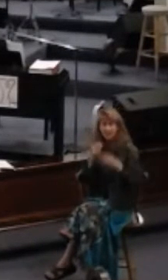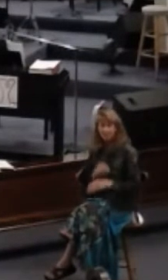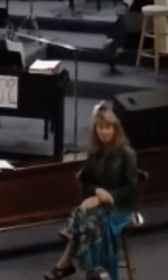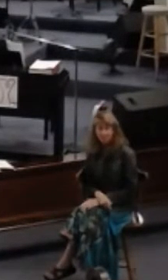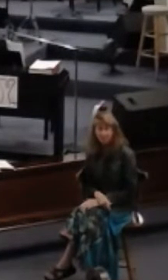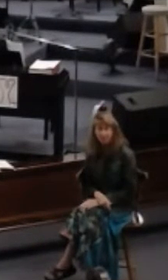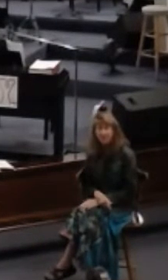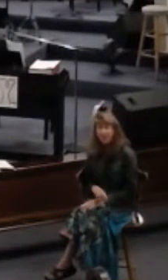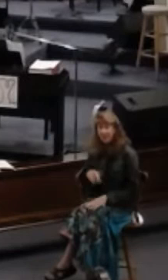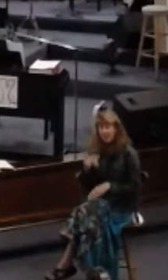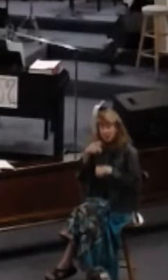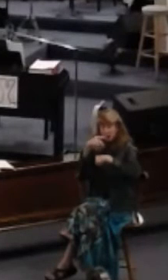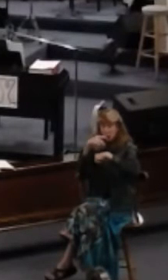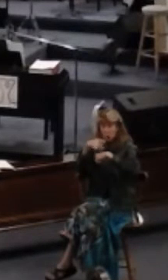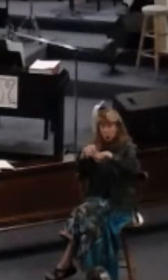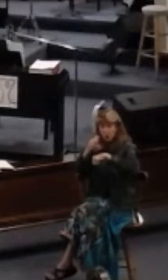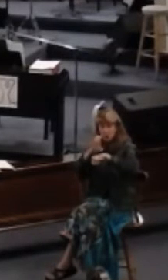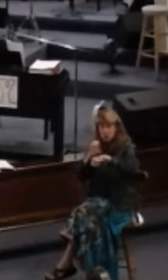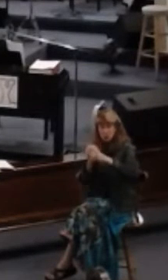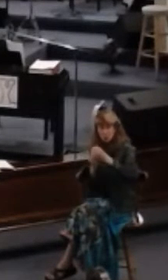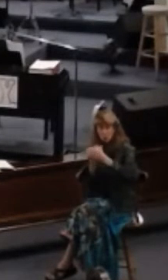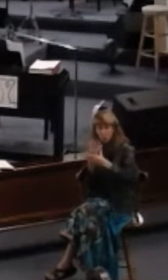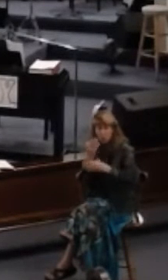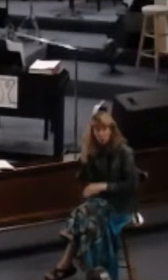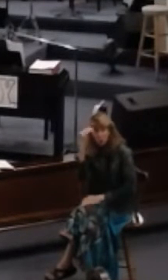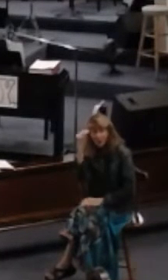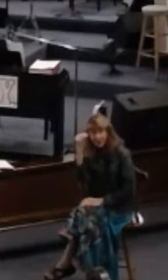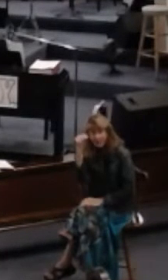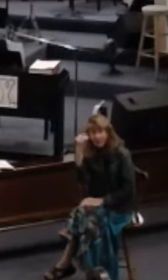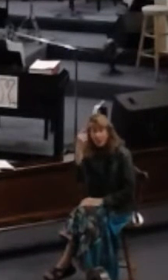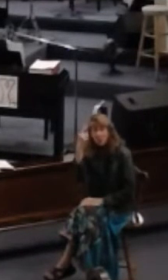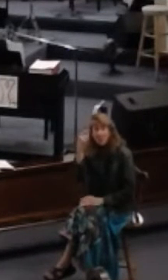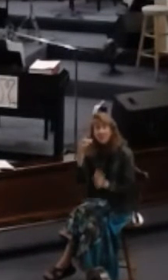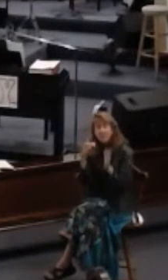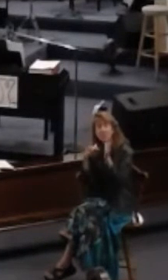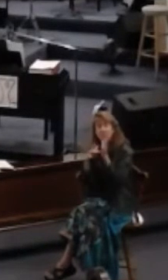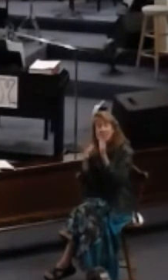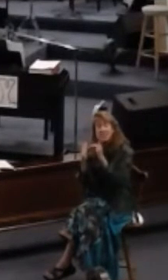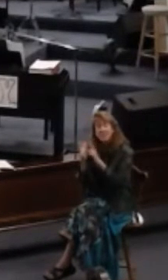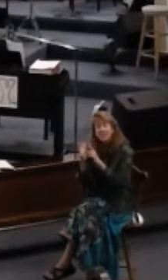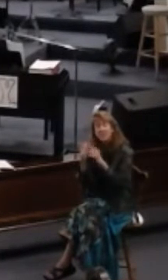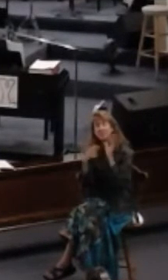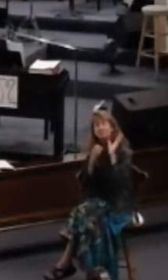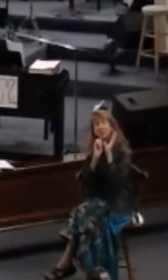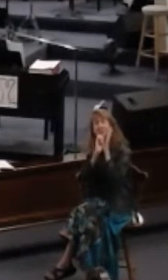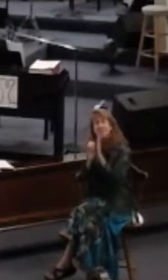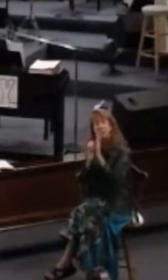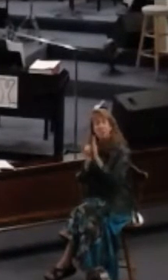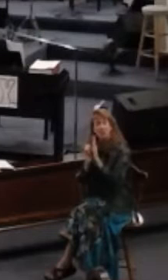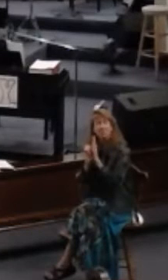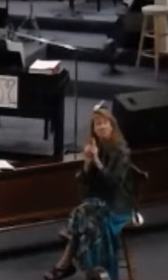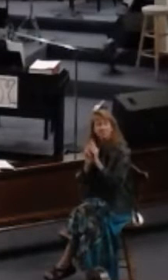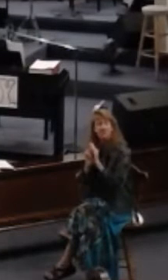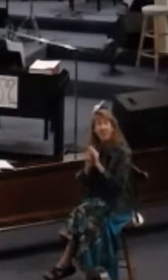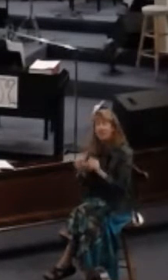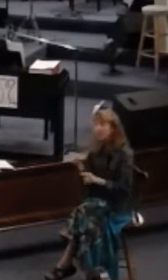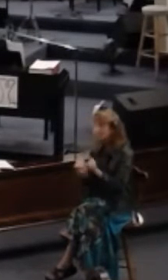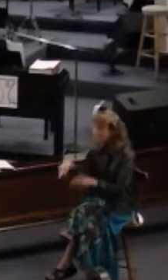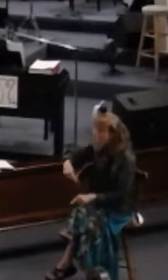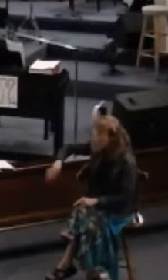The early church grew the way Jesus wanted them to grow because they had the same priorities as